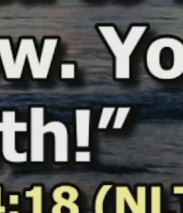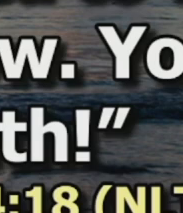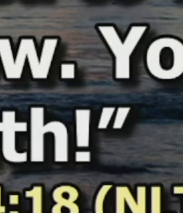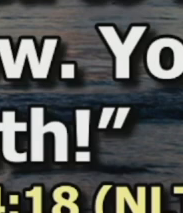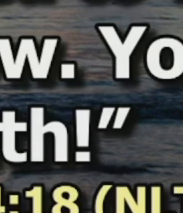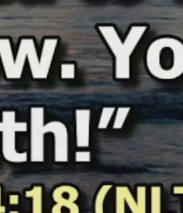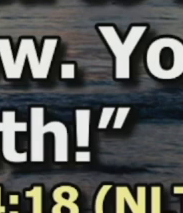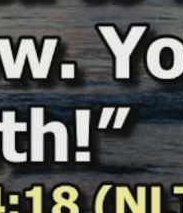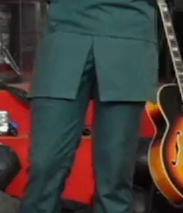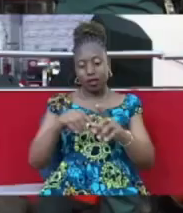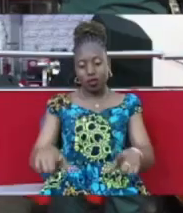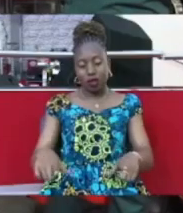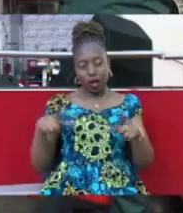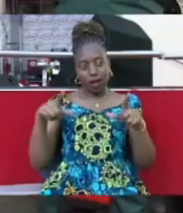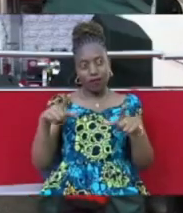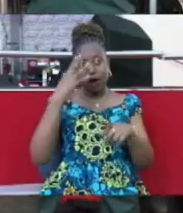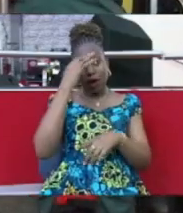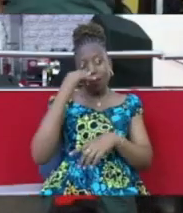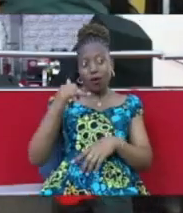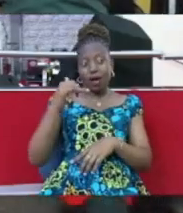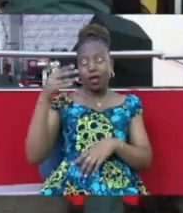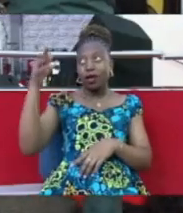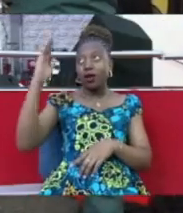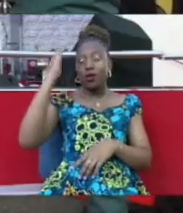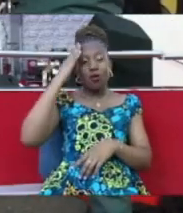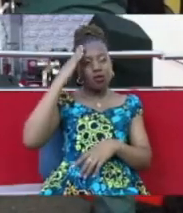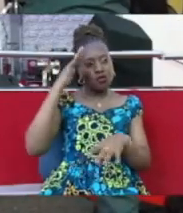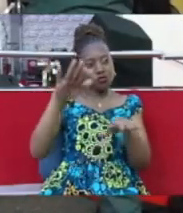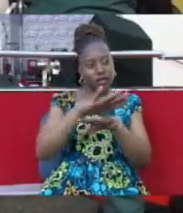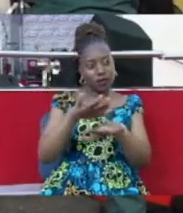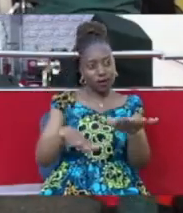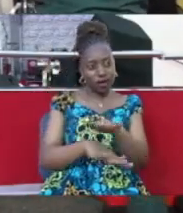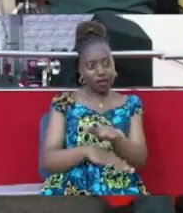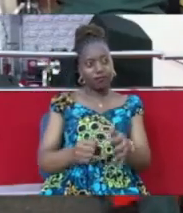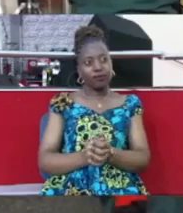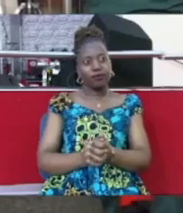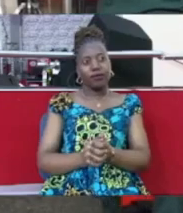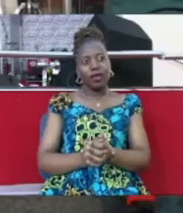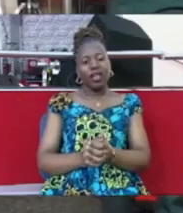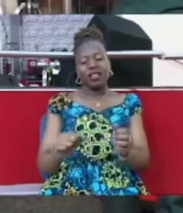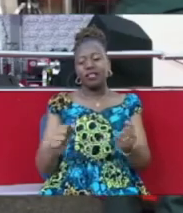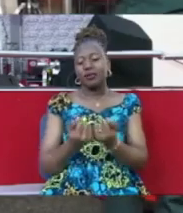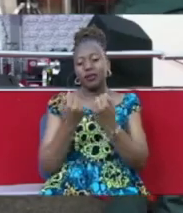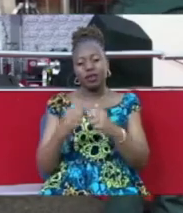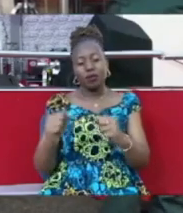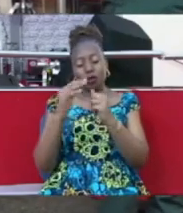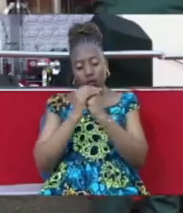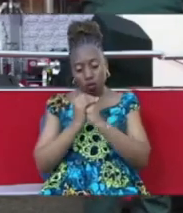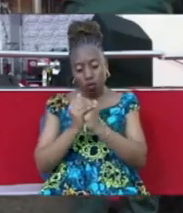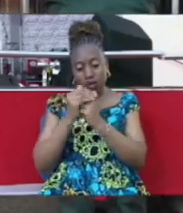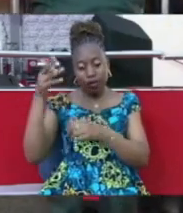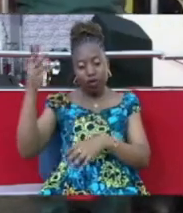Bwana asifiwe. Amen. Because he knows everything. Kwa sababu anayafahamu yote. You cannot worship God effectively